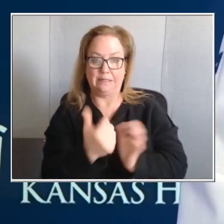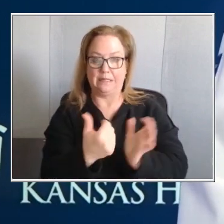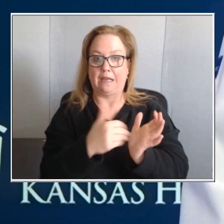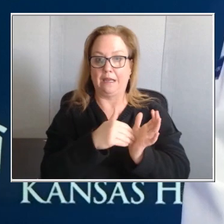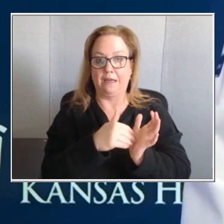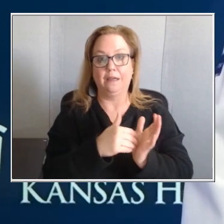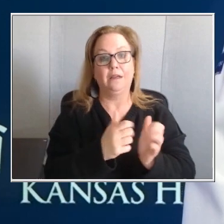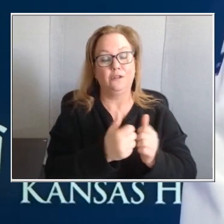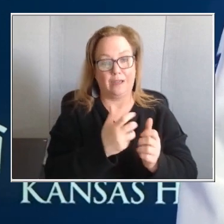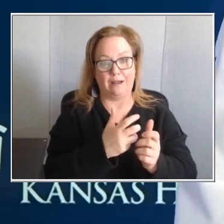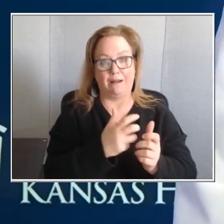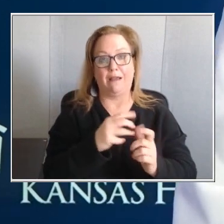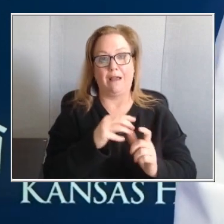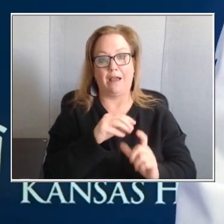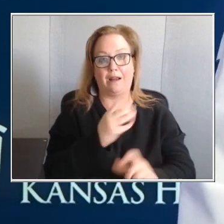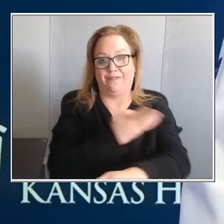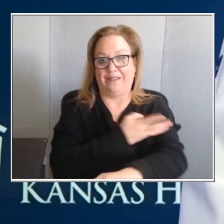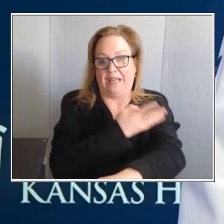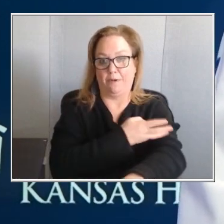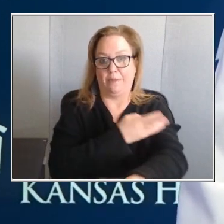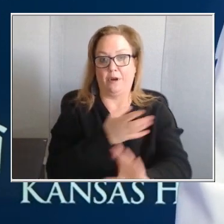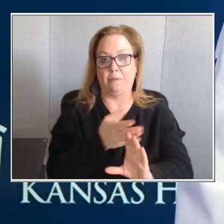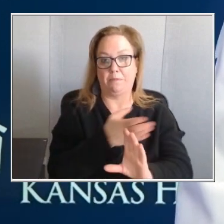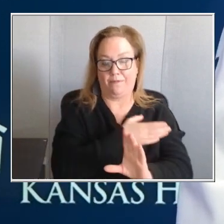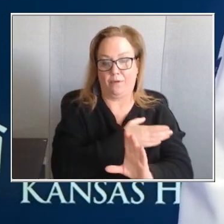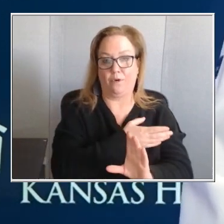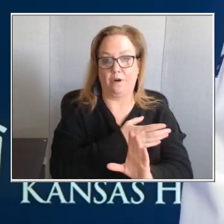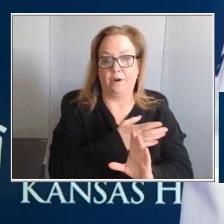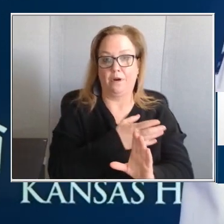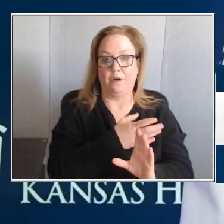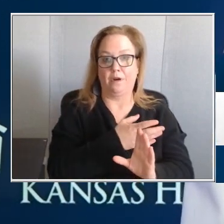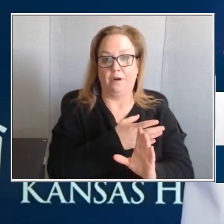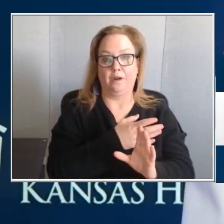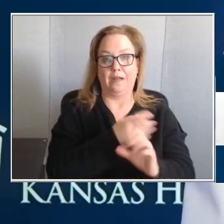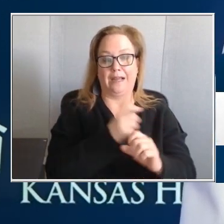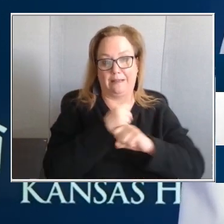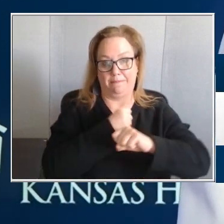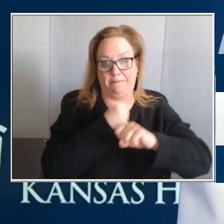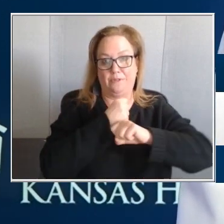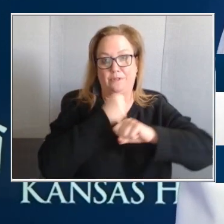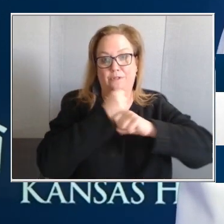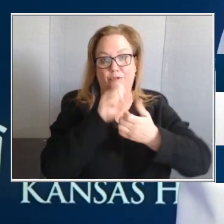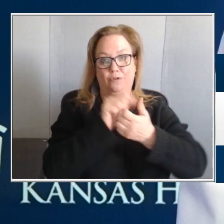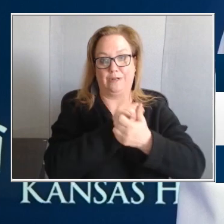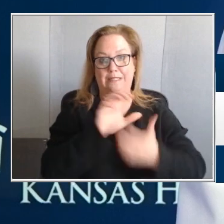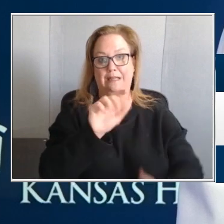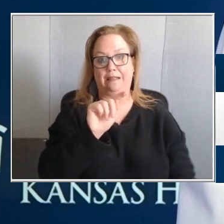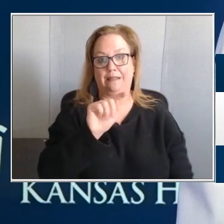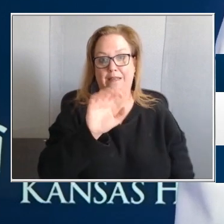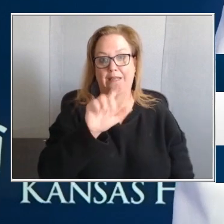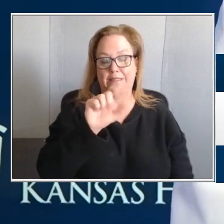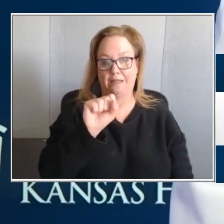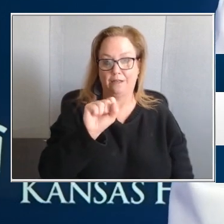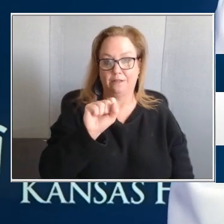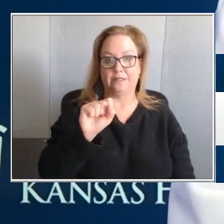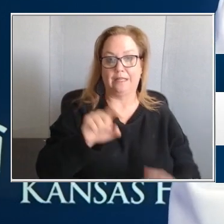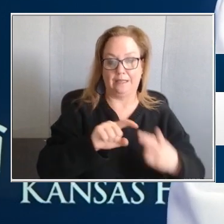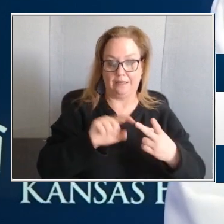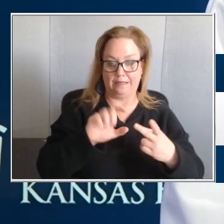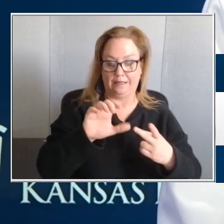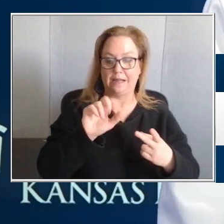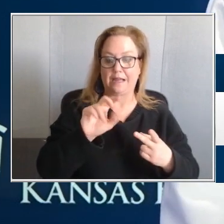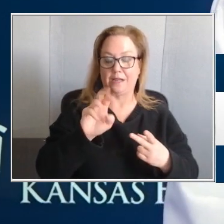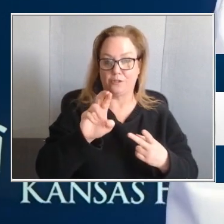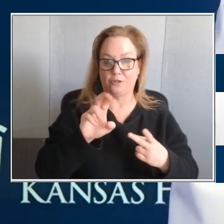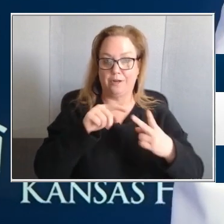chemotherapy before we saw her, and that beats up on not just the cancer, but the T cells as well. So this study